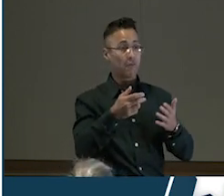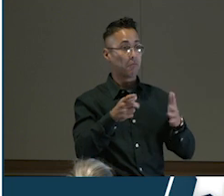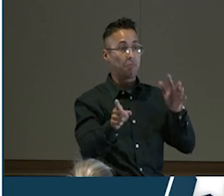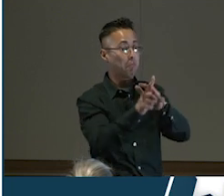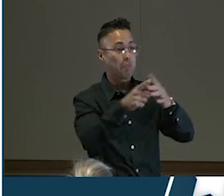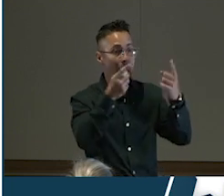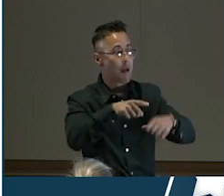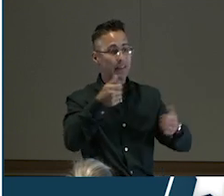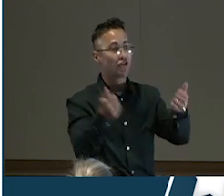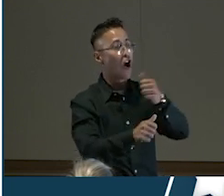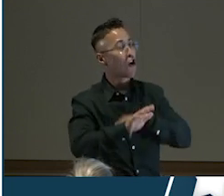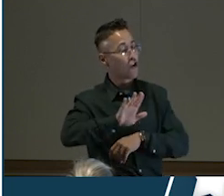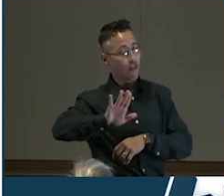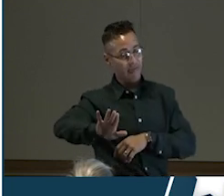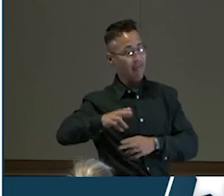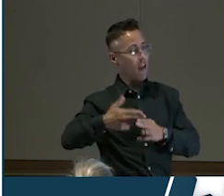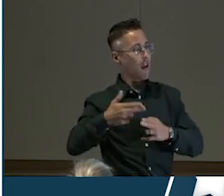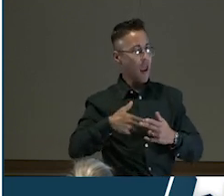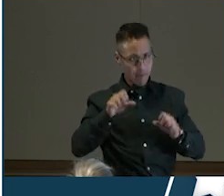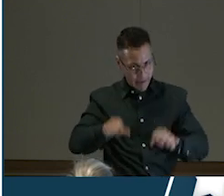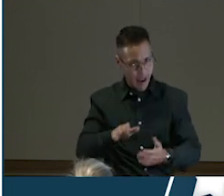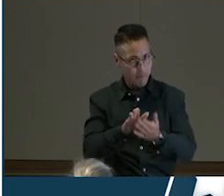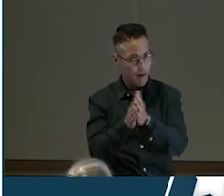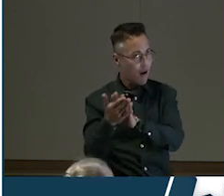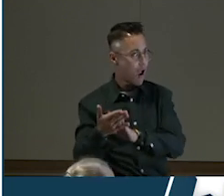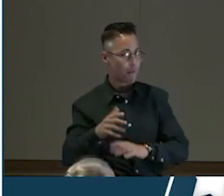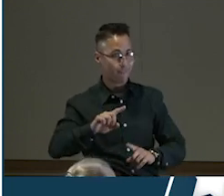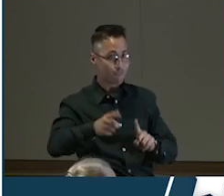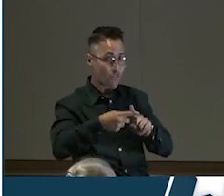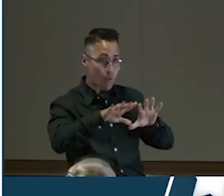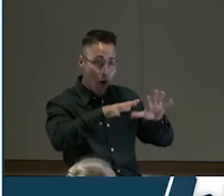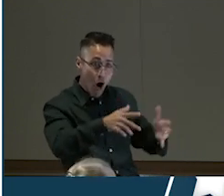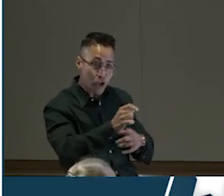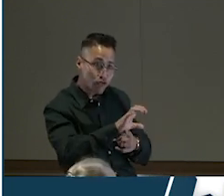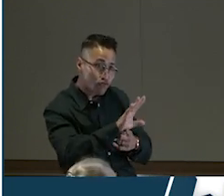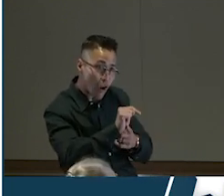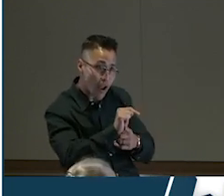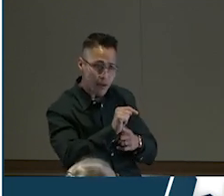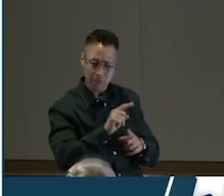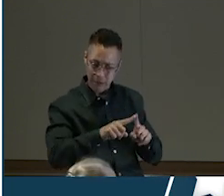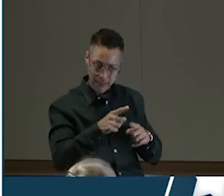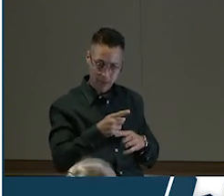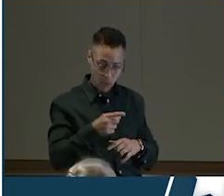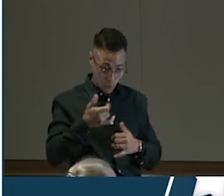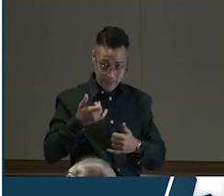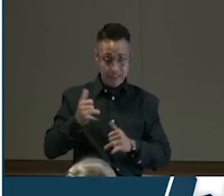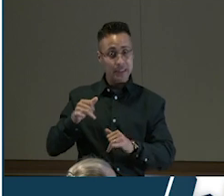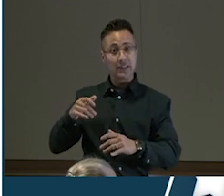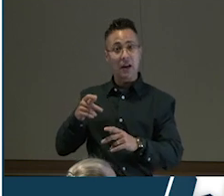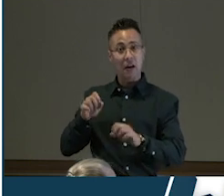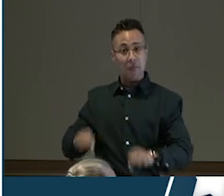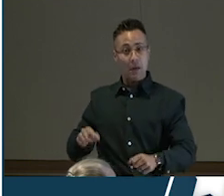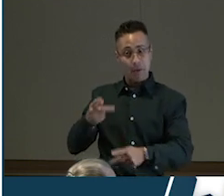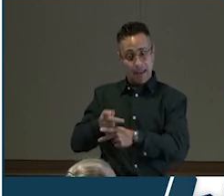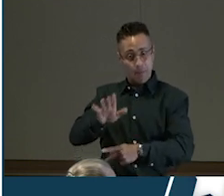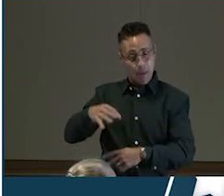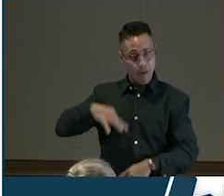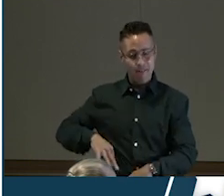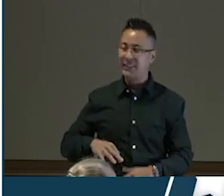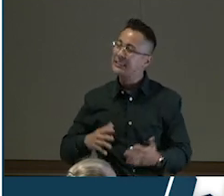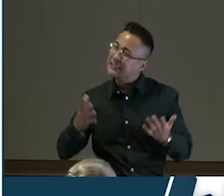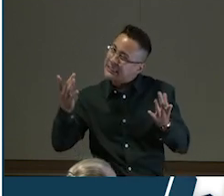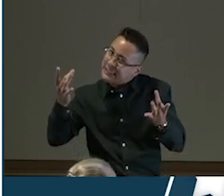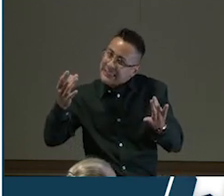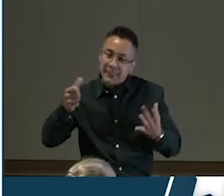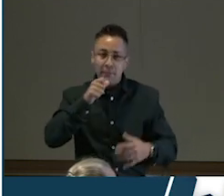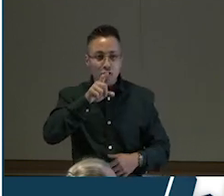put it in a first party trust for them? And it's their money, so yes, you could. Will it keep their benefits? That's going to be the dicey part that they'll probably